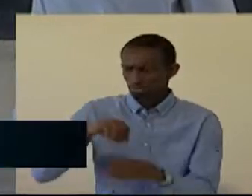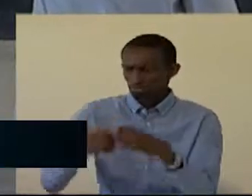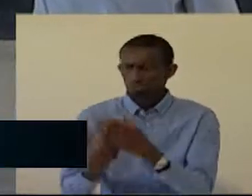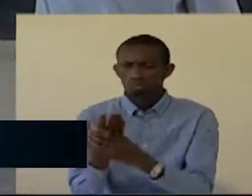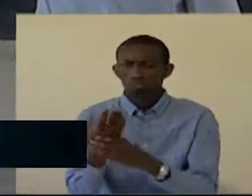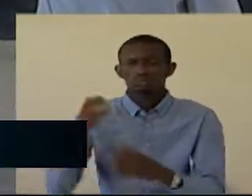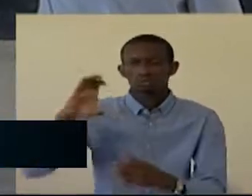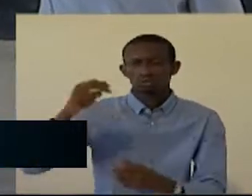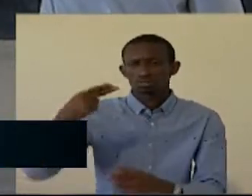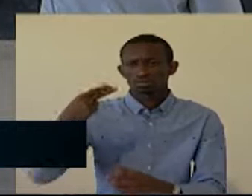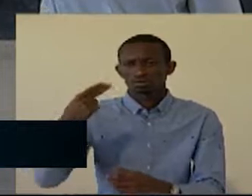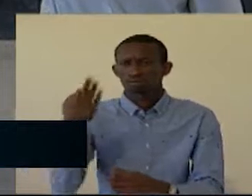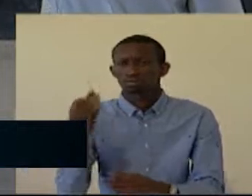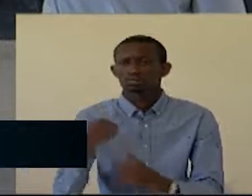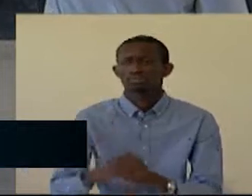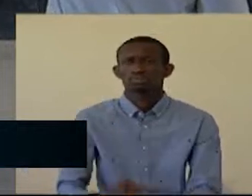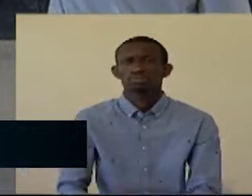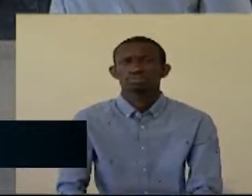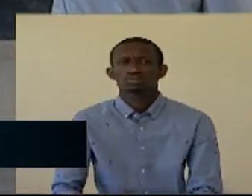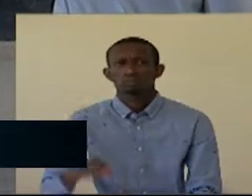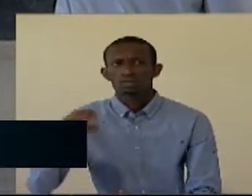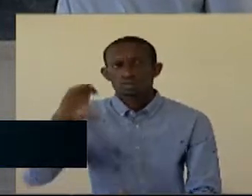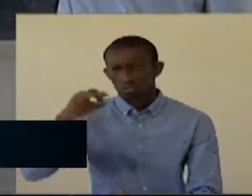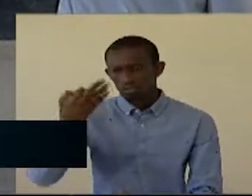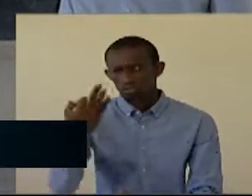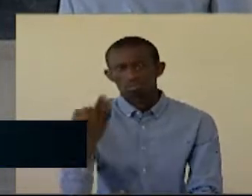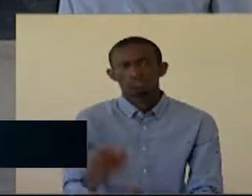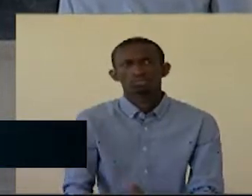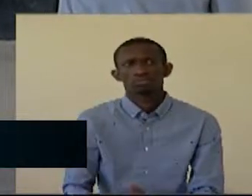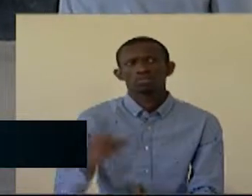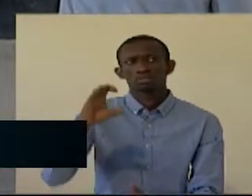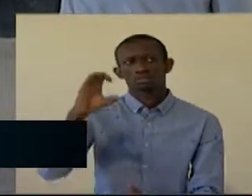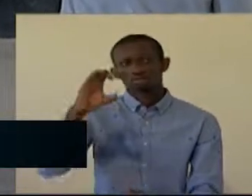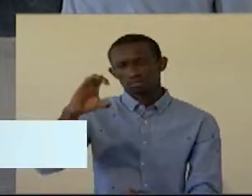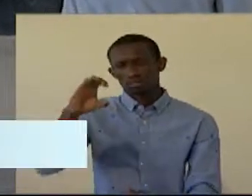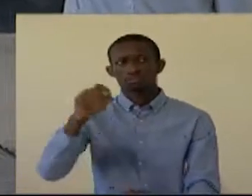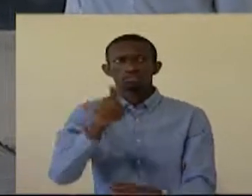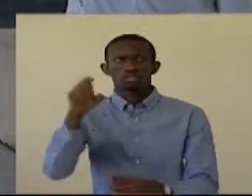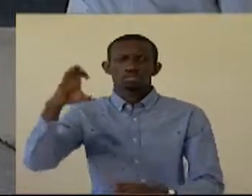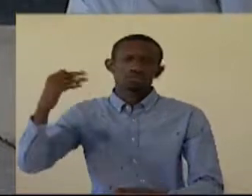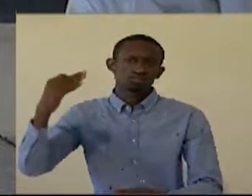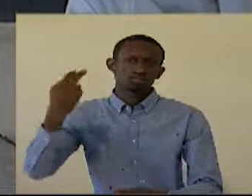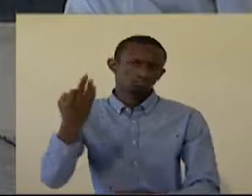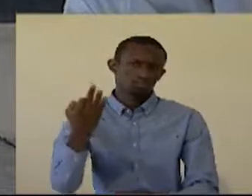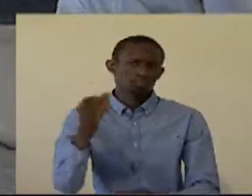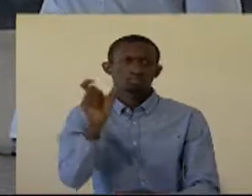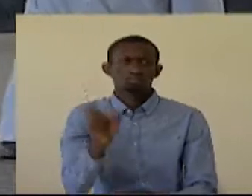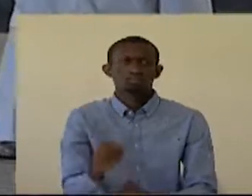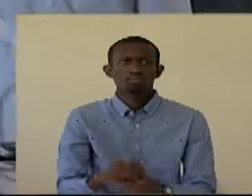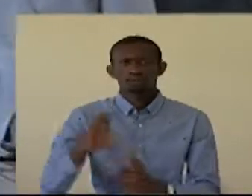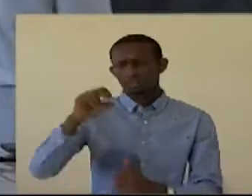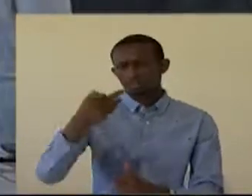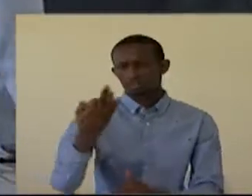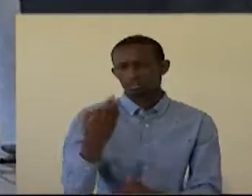produce? CH3, Cl, CH3, and CH3 plus